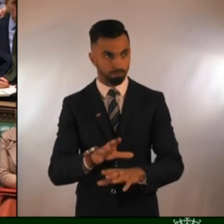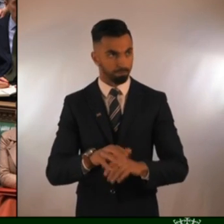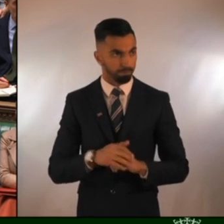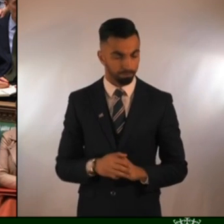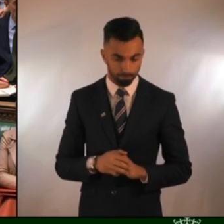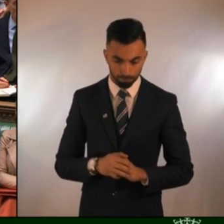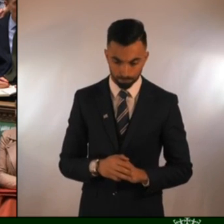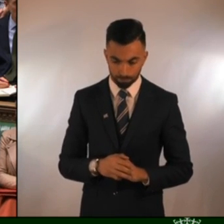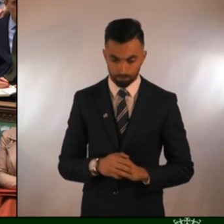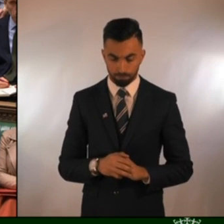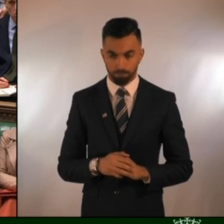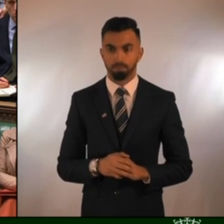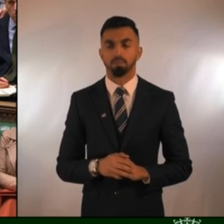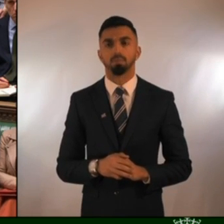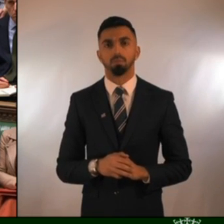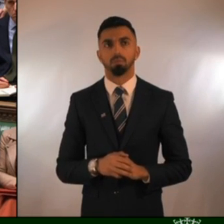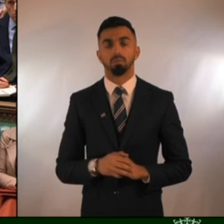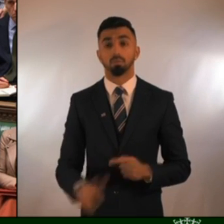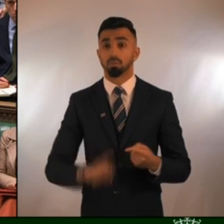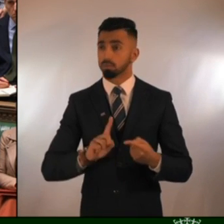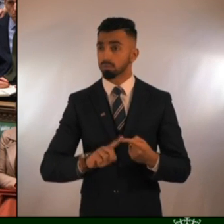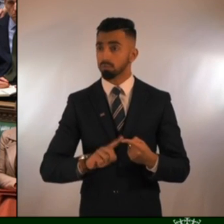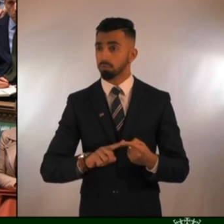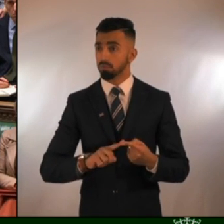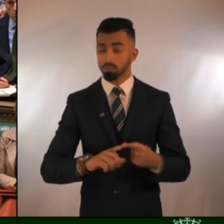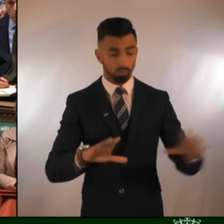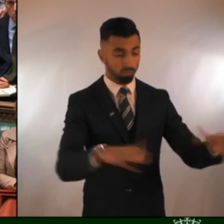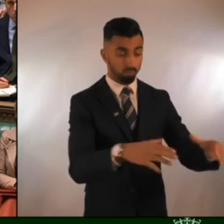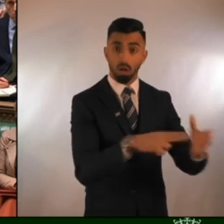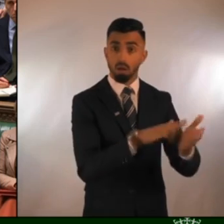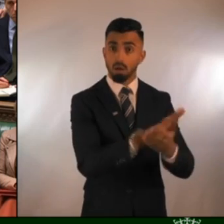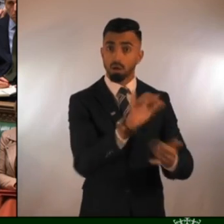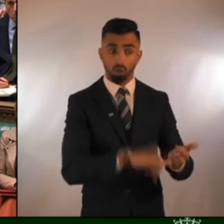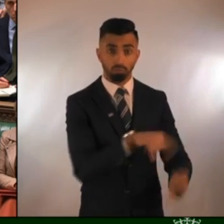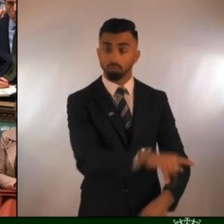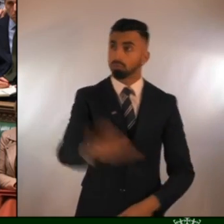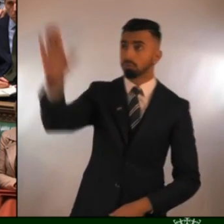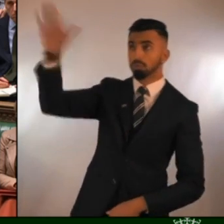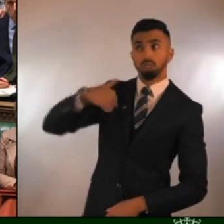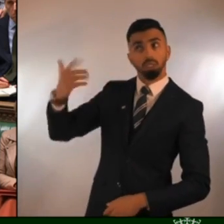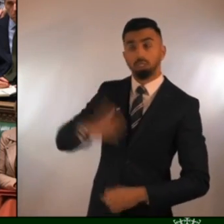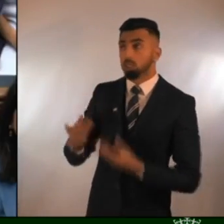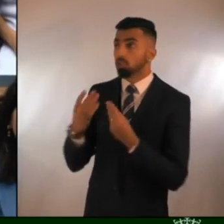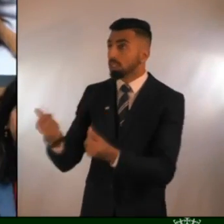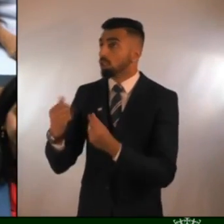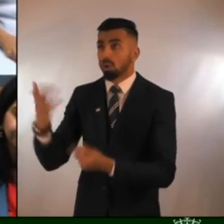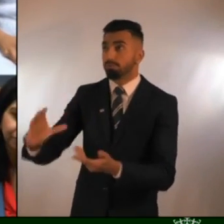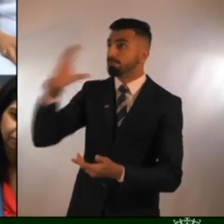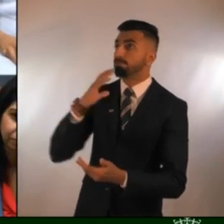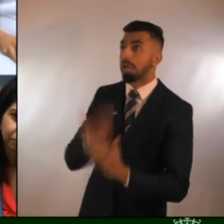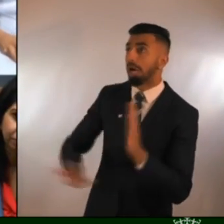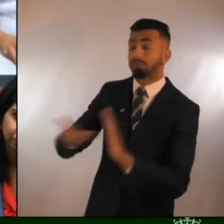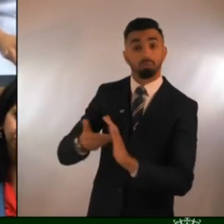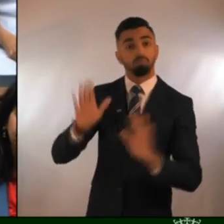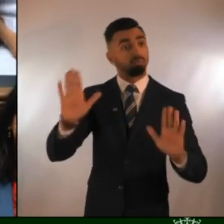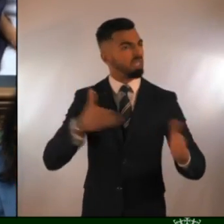whatever extra resources our NHS needs to cope with coronavirus, it will get. So whether it's research